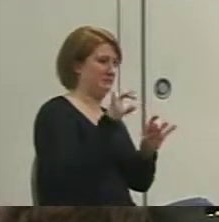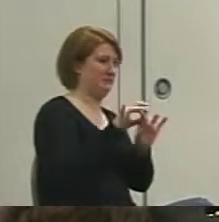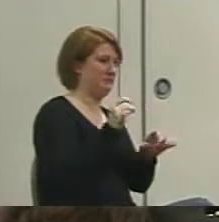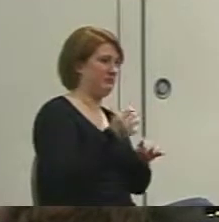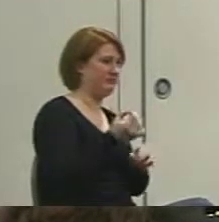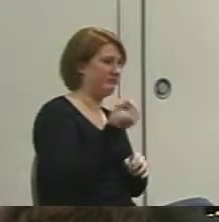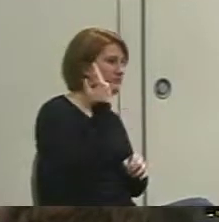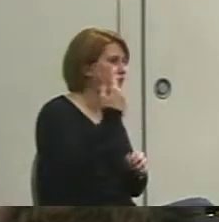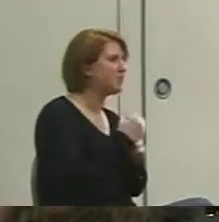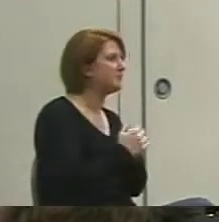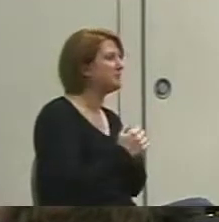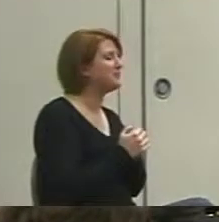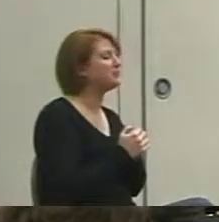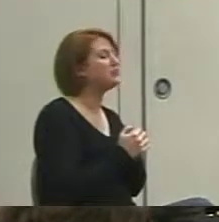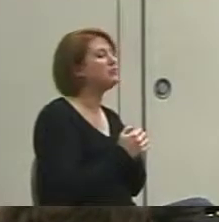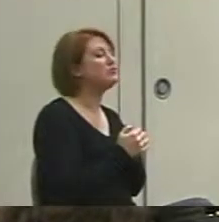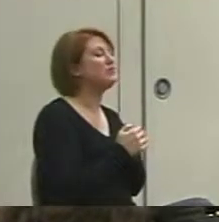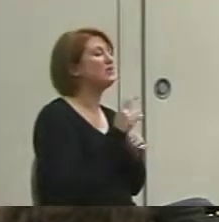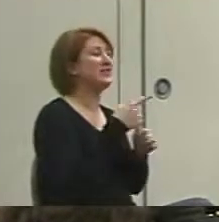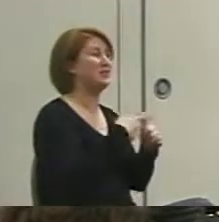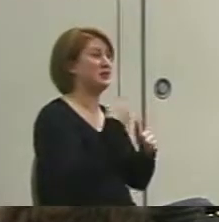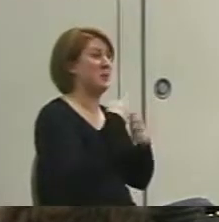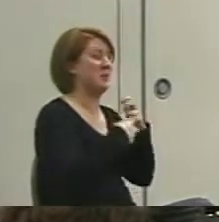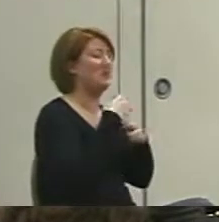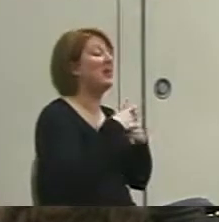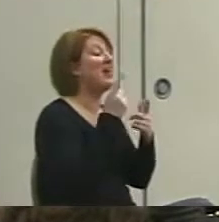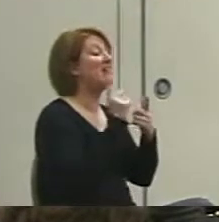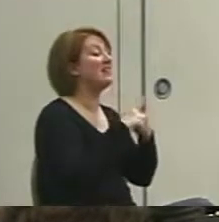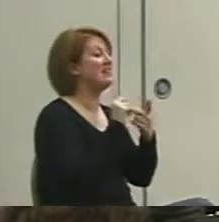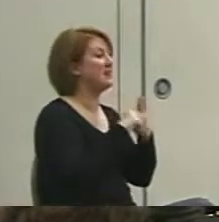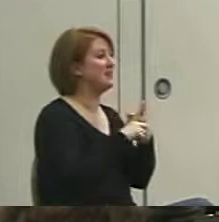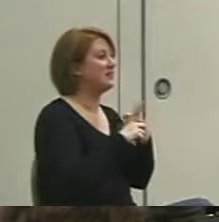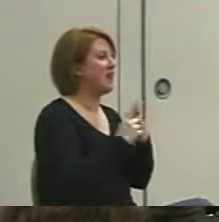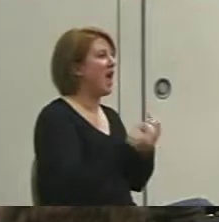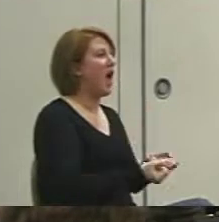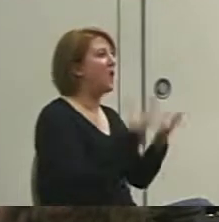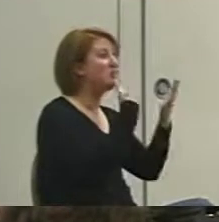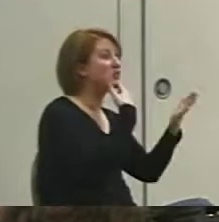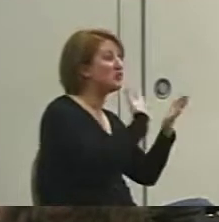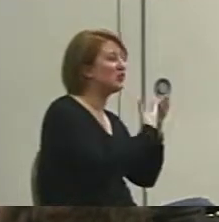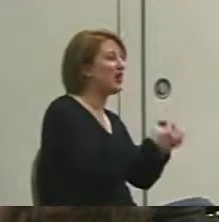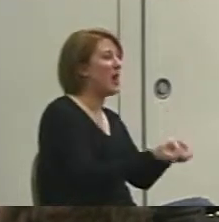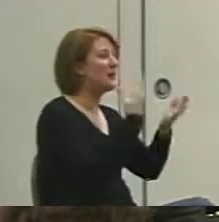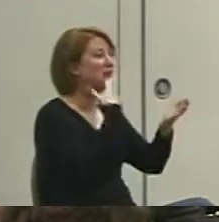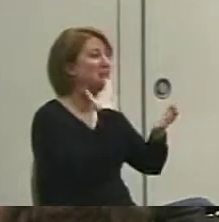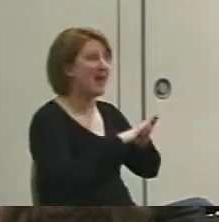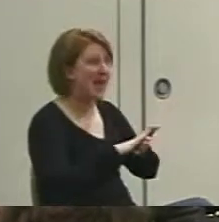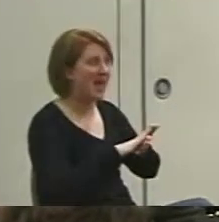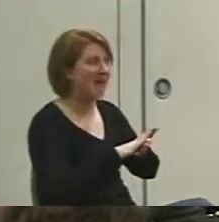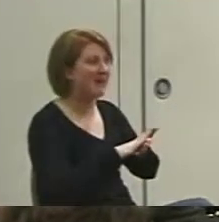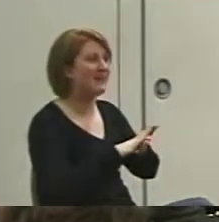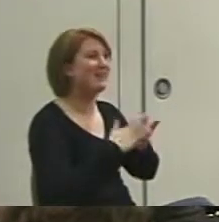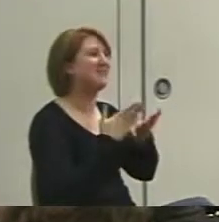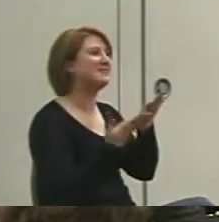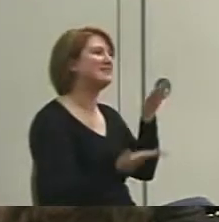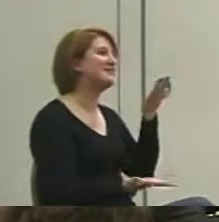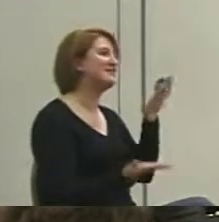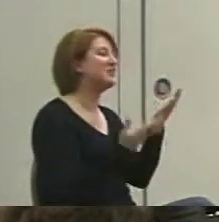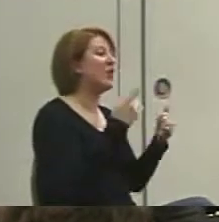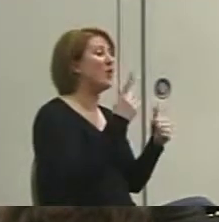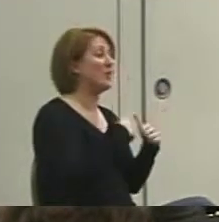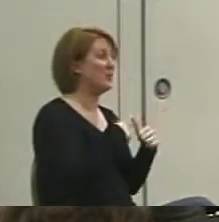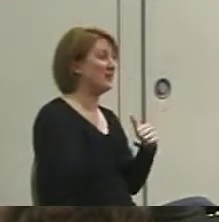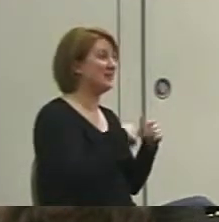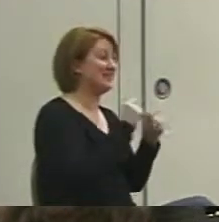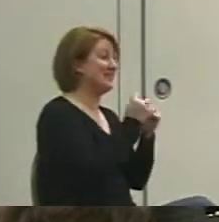So that's the first issue. The second issue is how much is good or how much is bad. It's one,